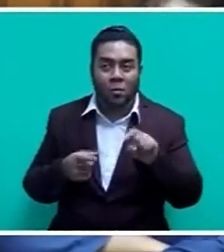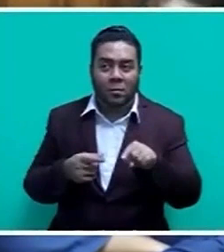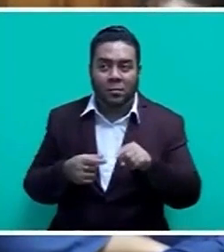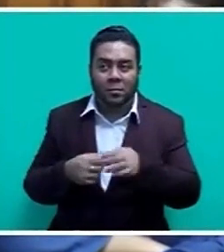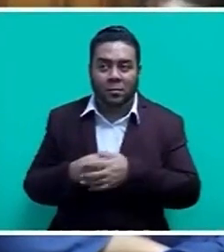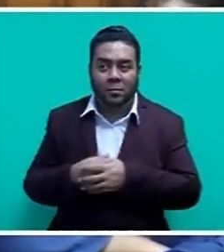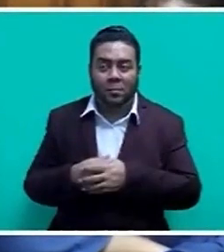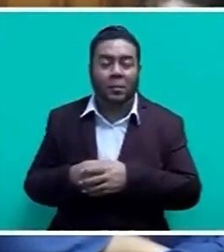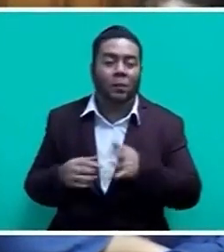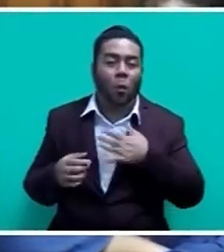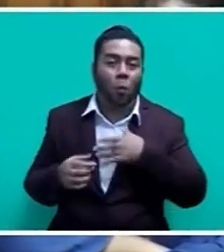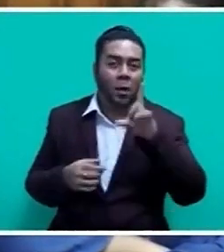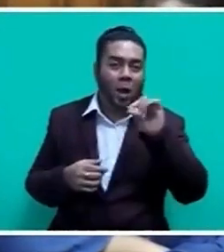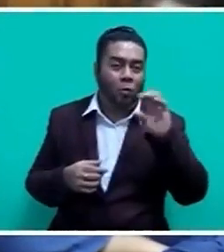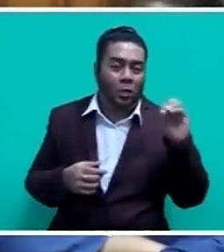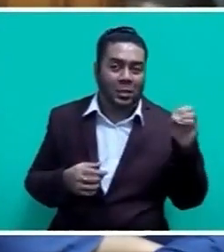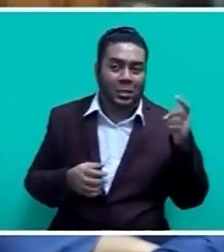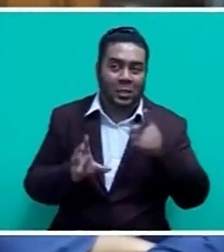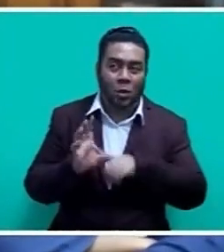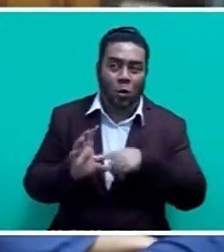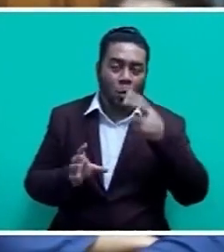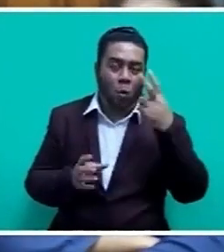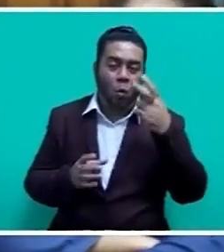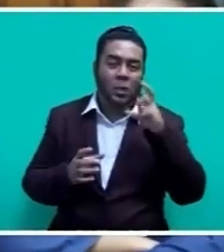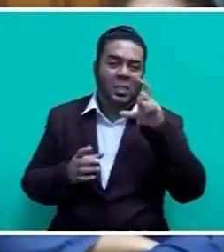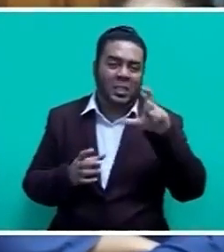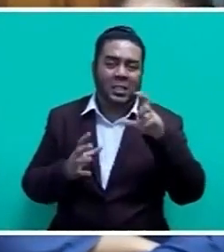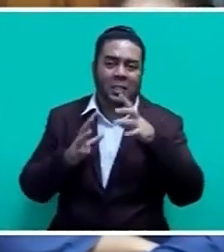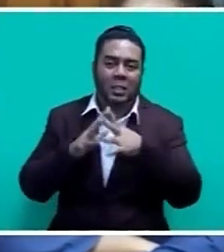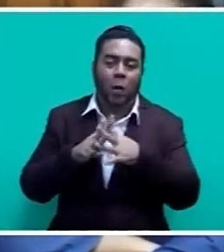our 100-year-old colonial war